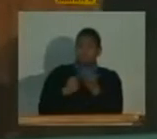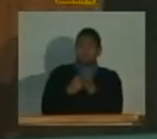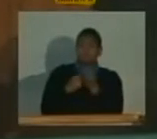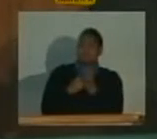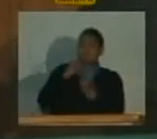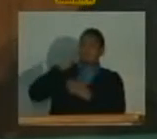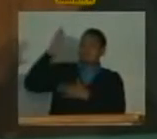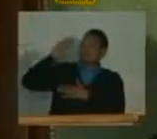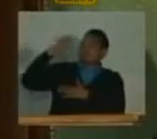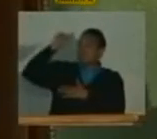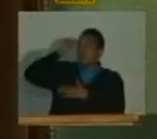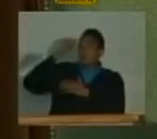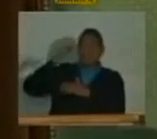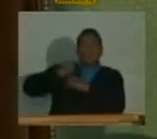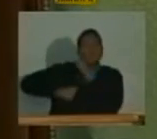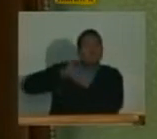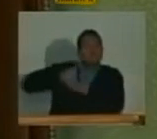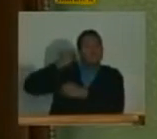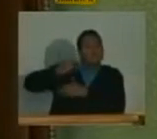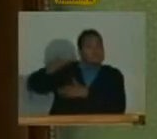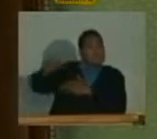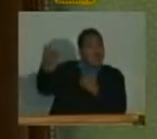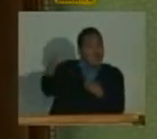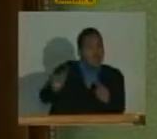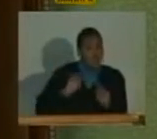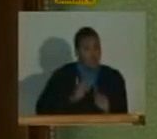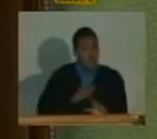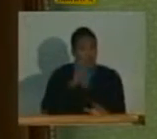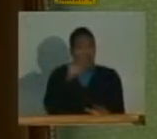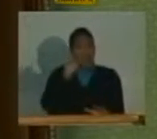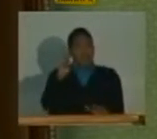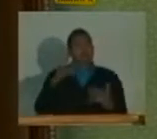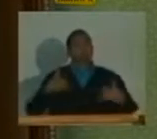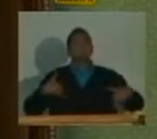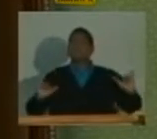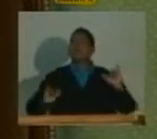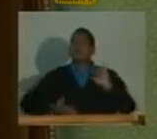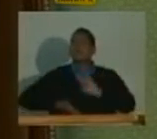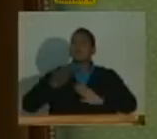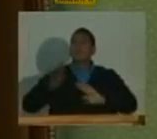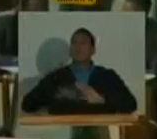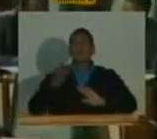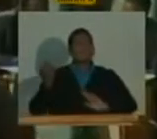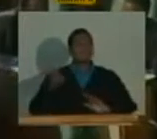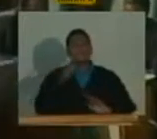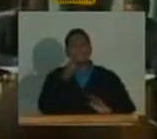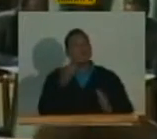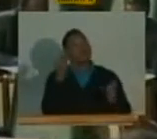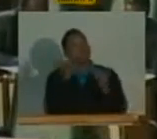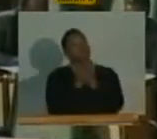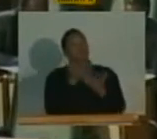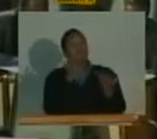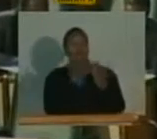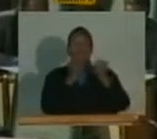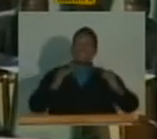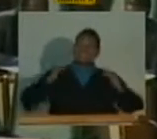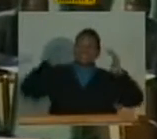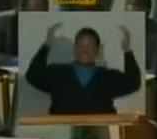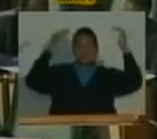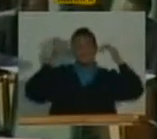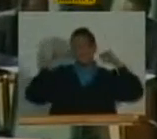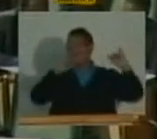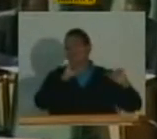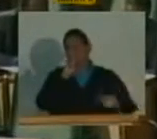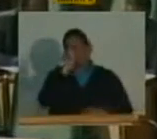over recent years, of forensic lab is still not up to required standard. The minister